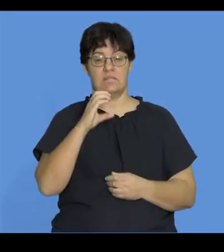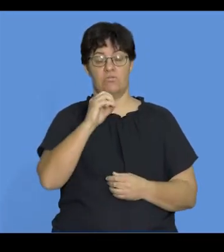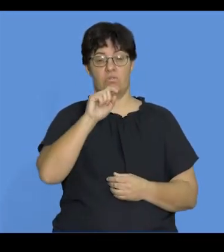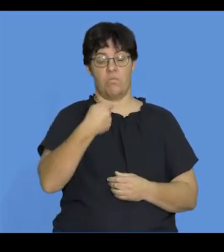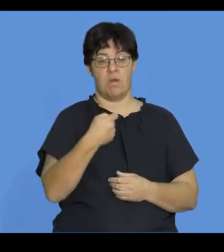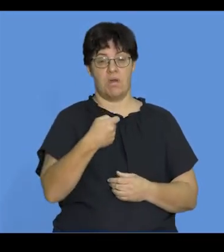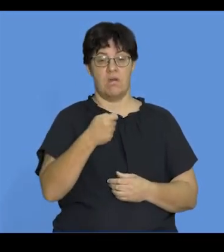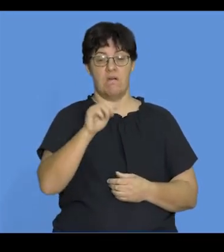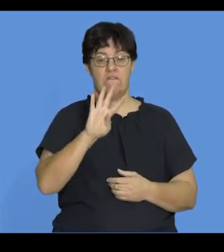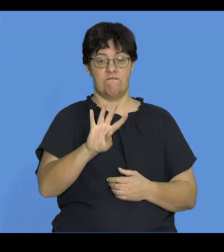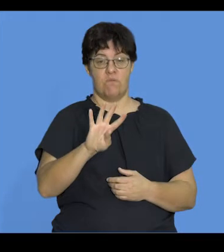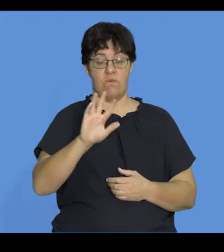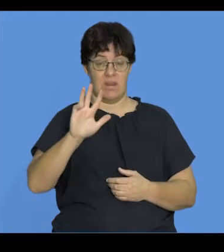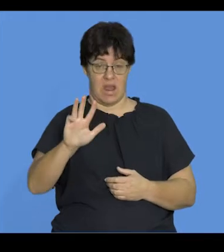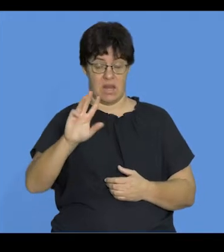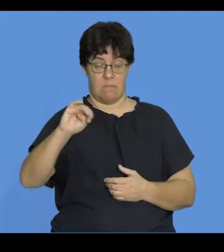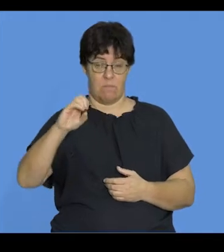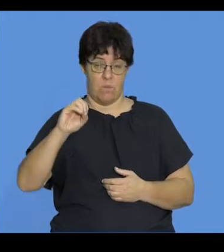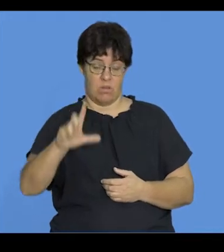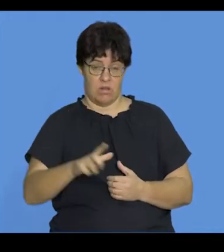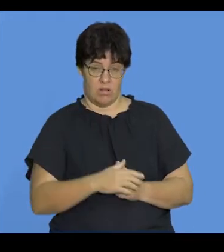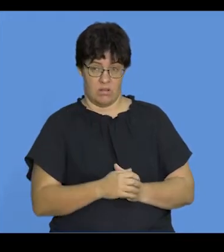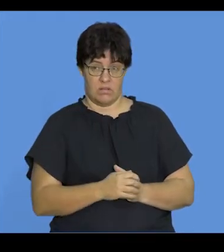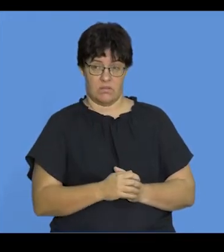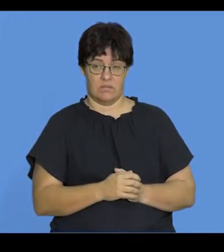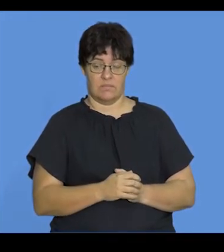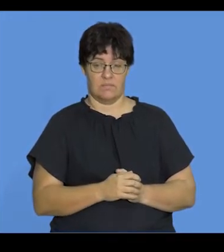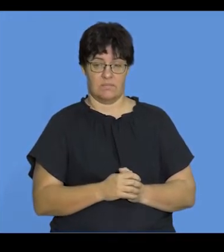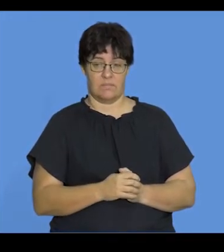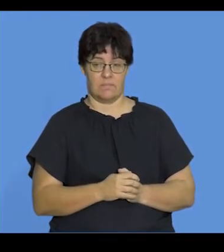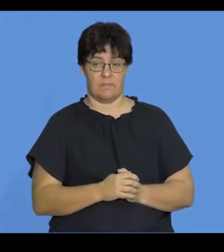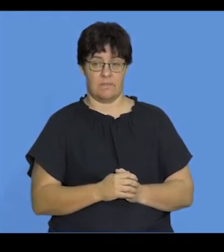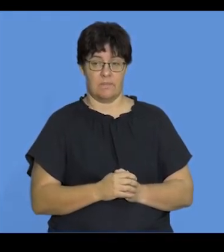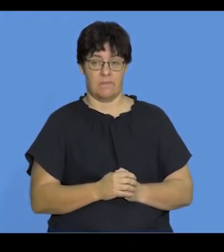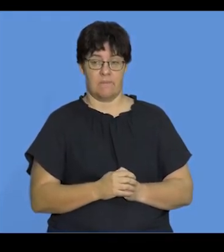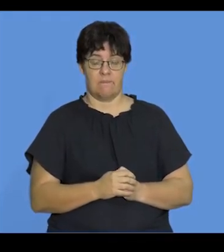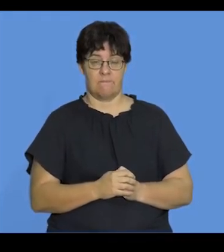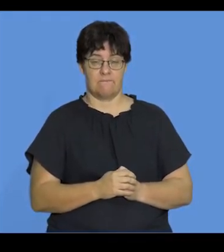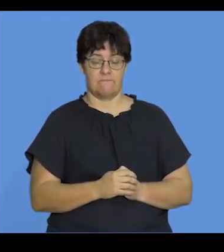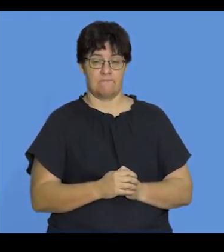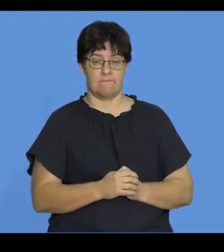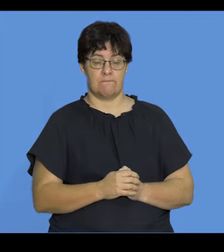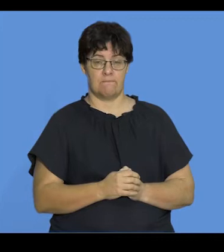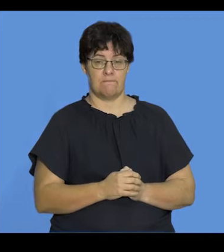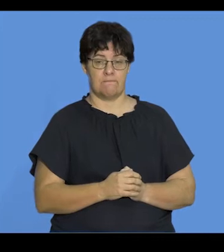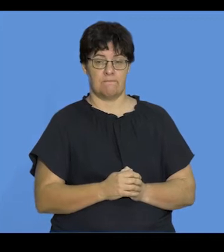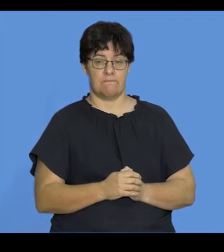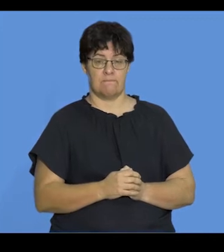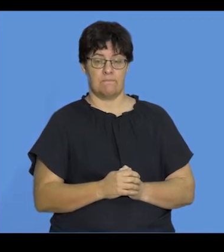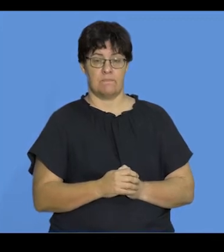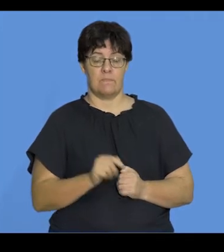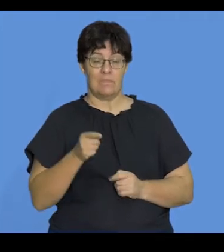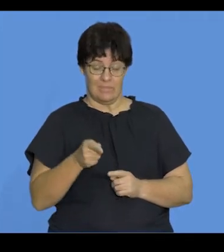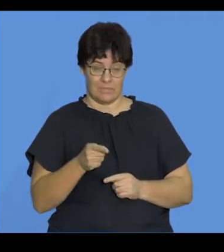of 0.49 moles, right? So there's 0.49 moles of